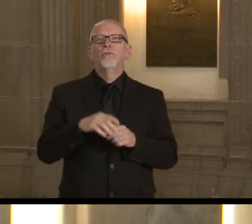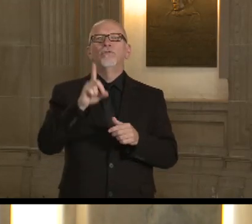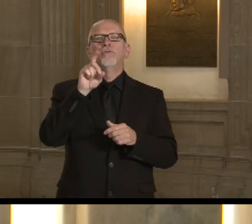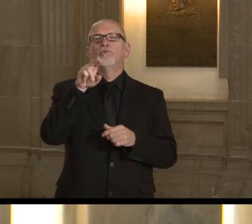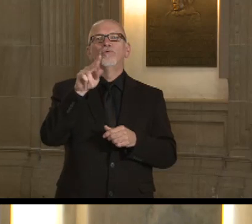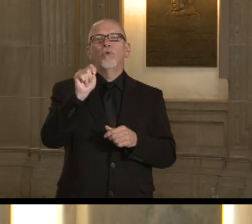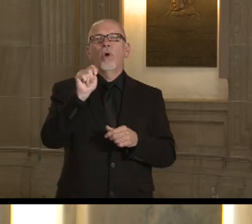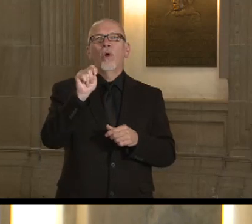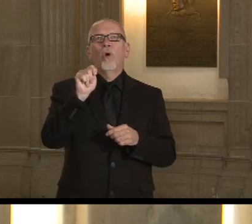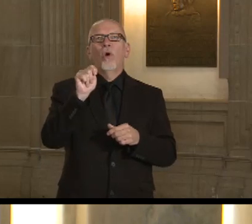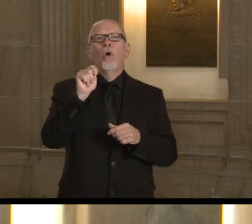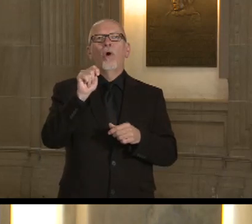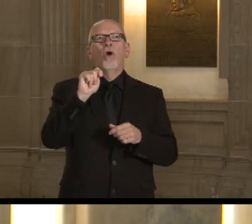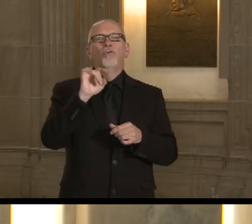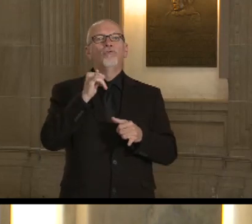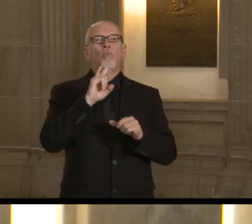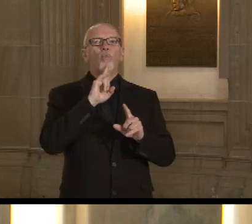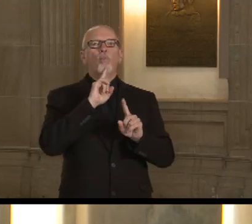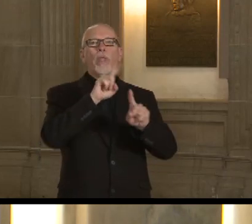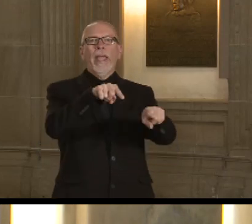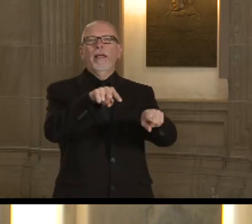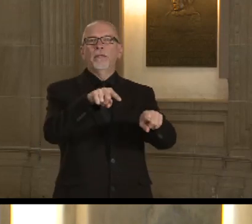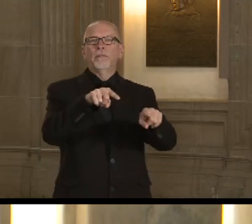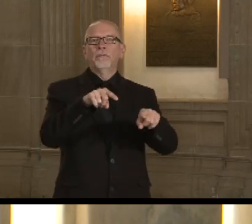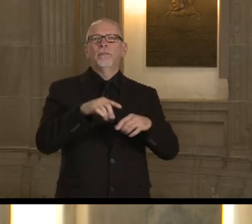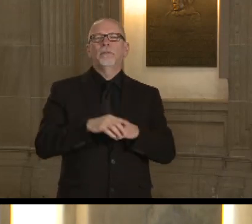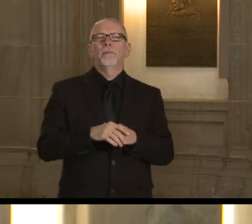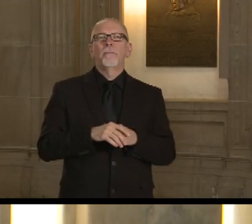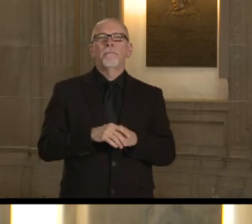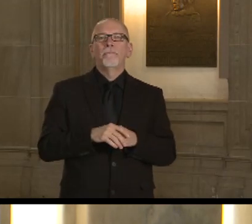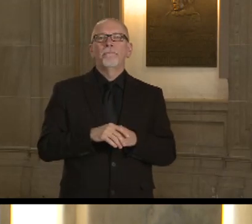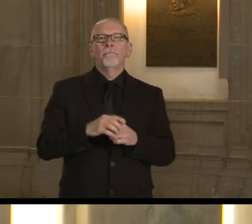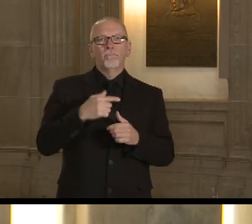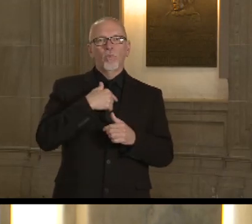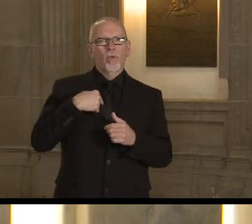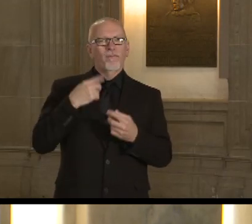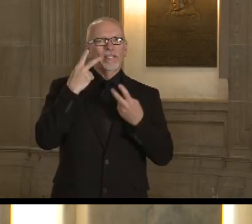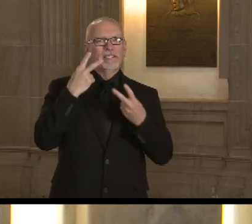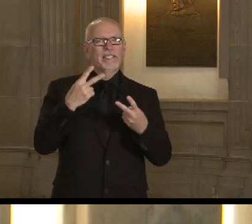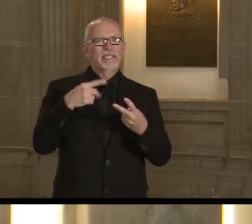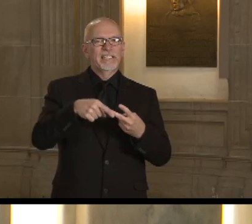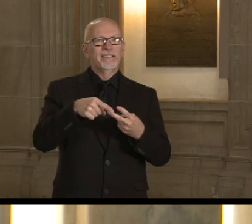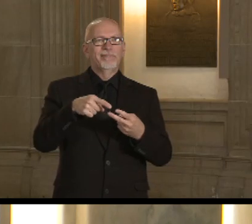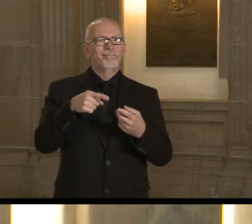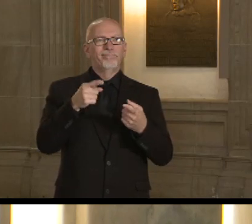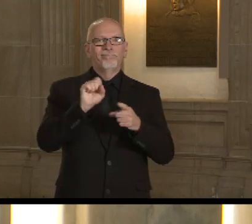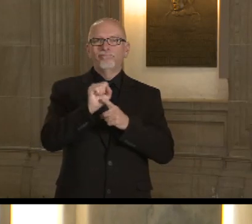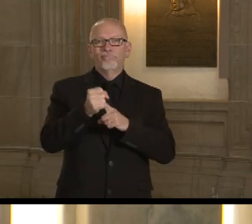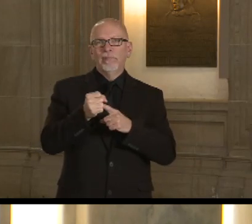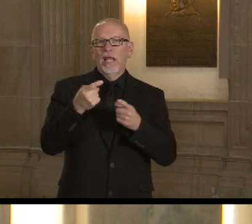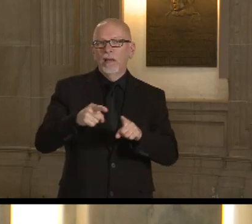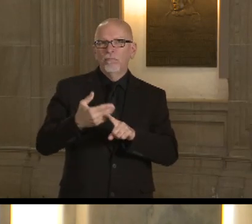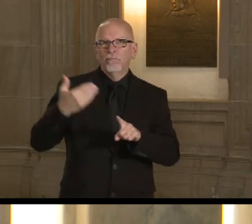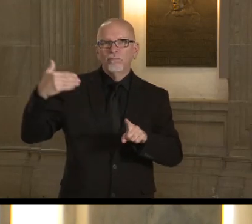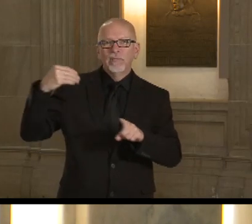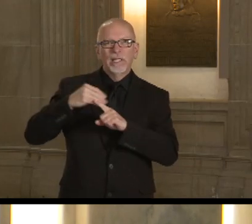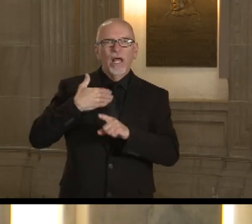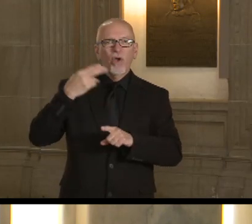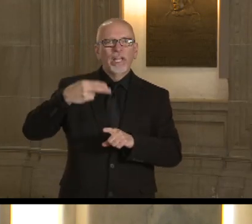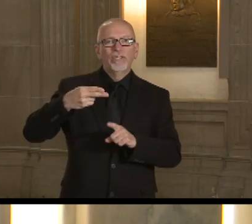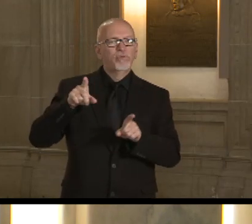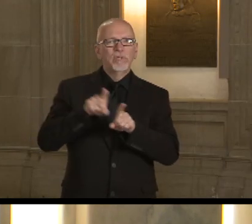Don't just be in a reactionary mode. That we have seen this movie before throughout our